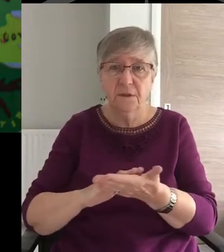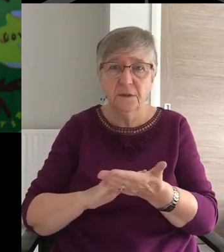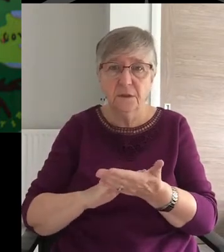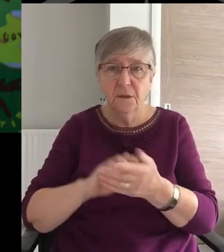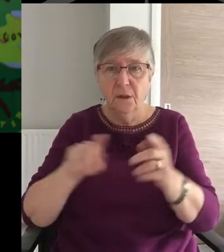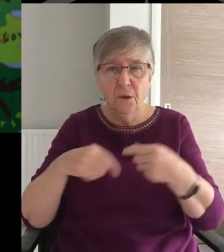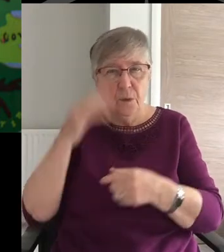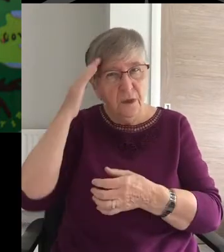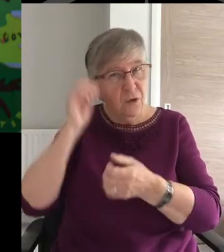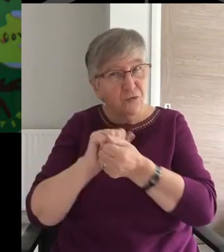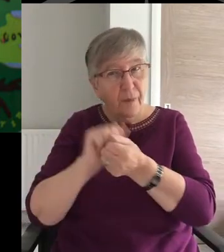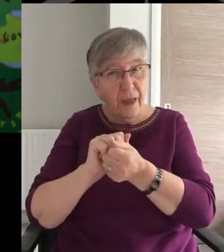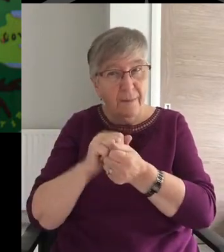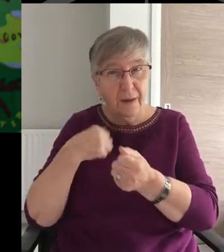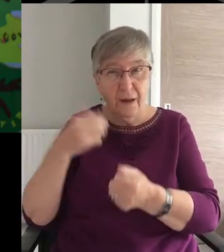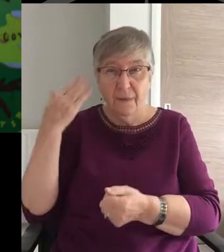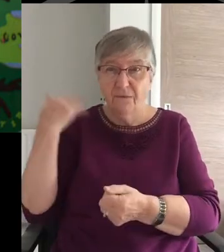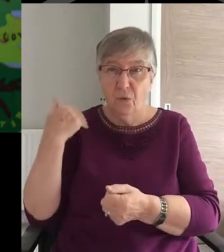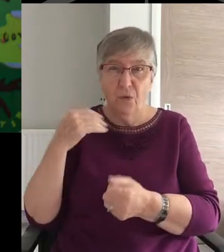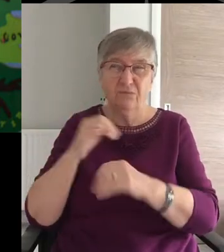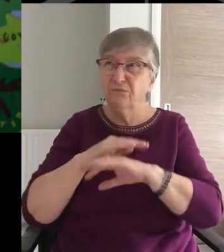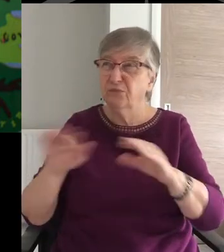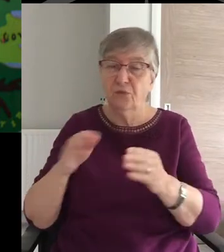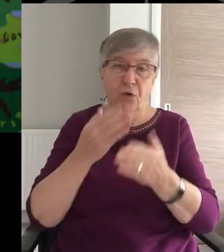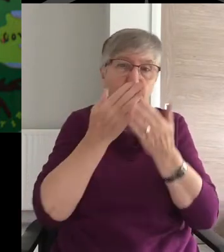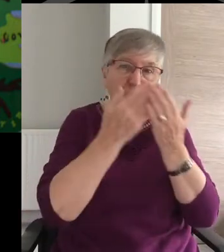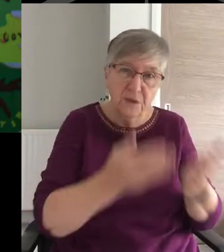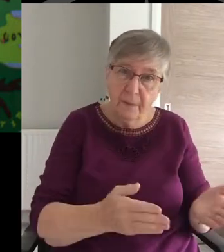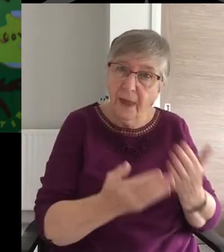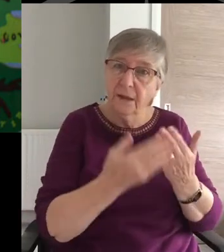We recall our lack of respect and care for others.